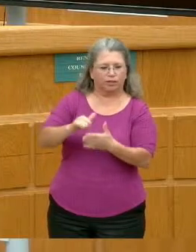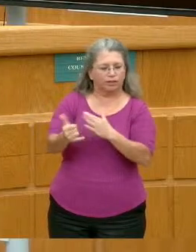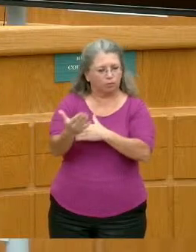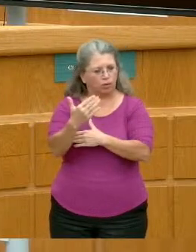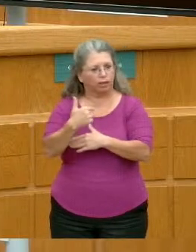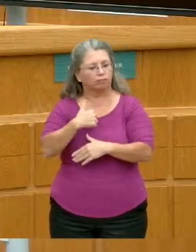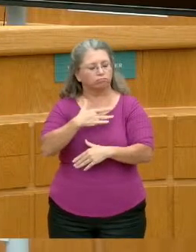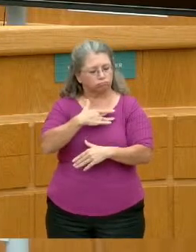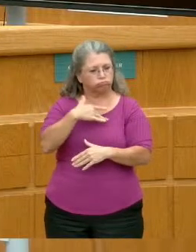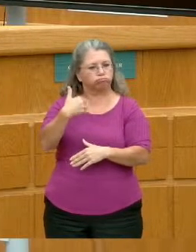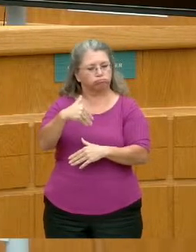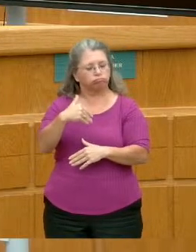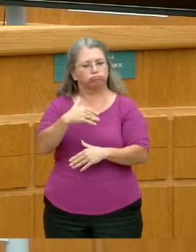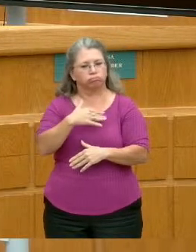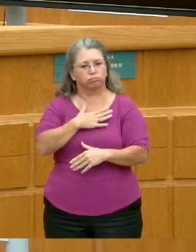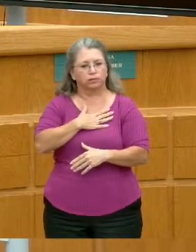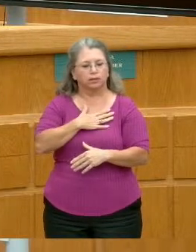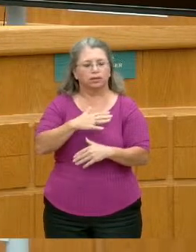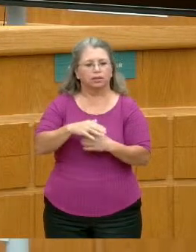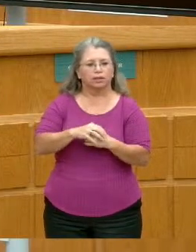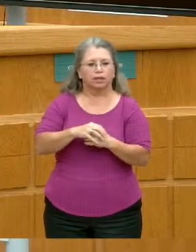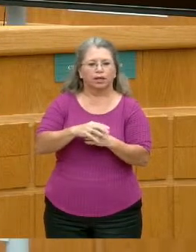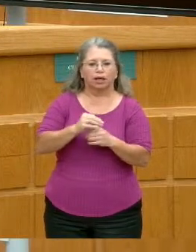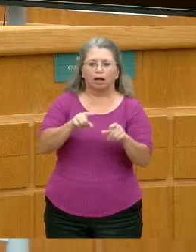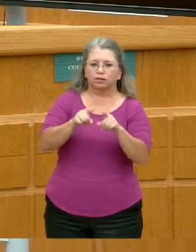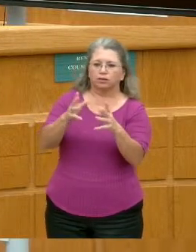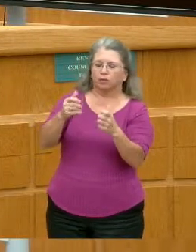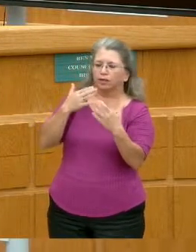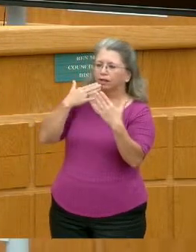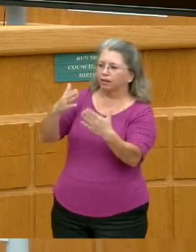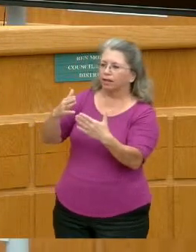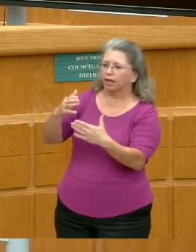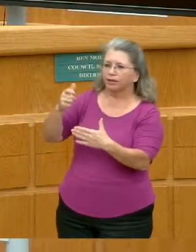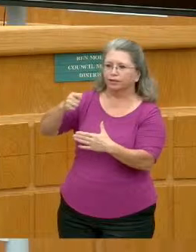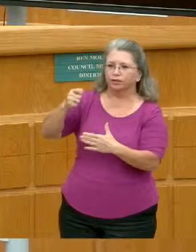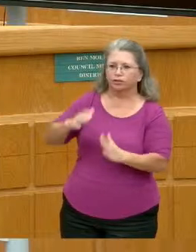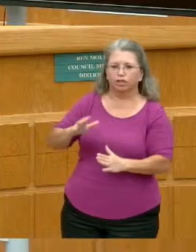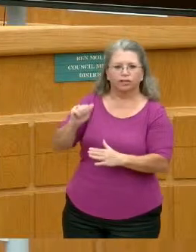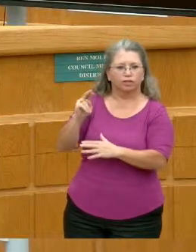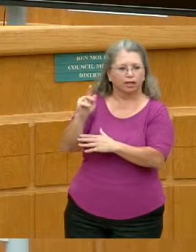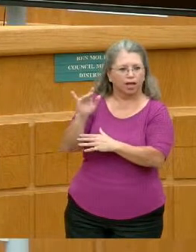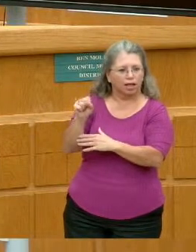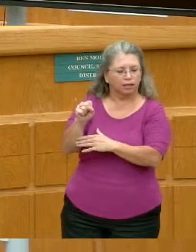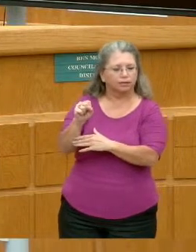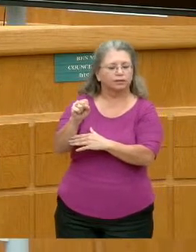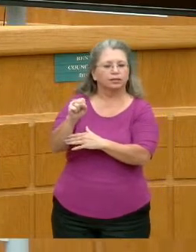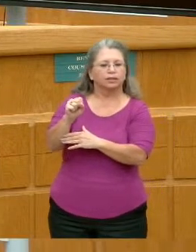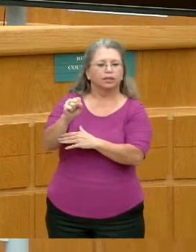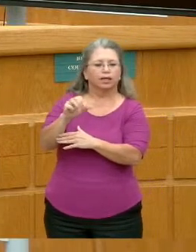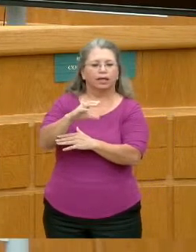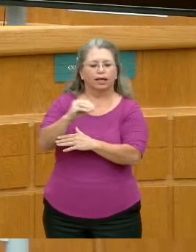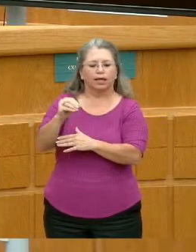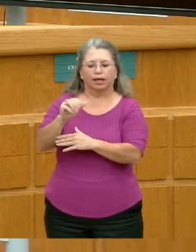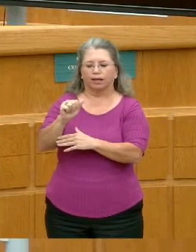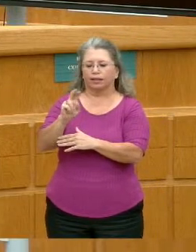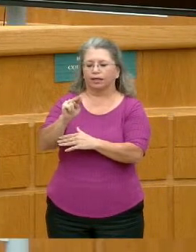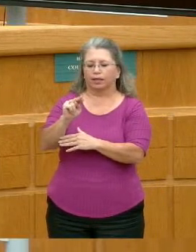touched. And remotely, I'll thank Barbara Canales, since I know she's preparing hers, and Annette